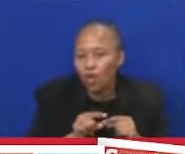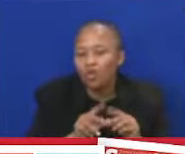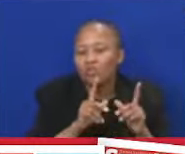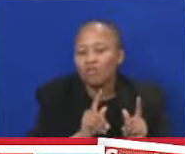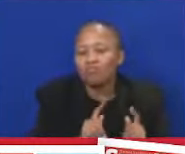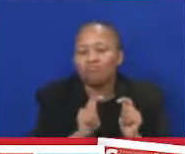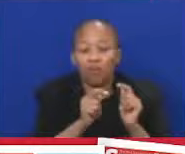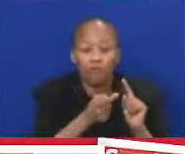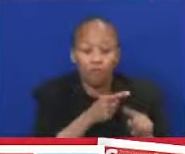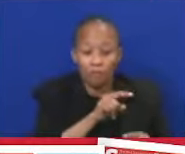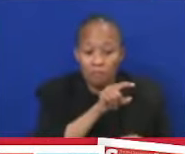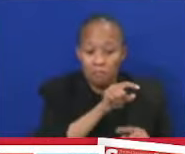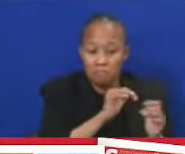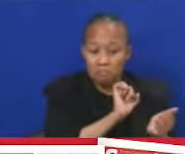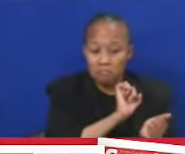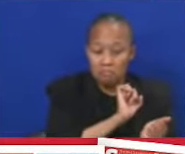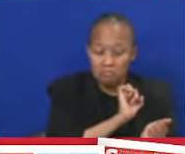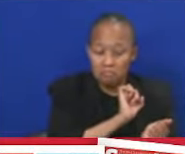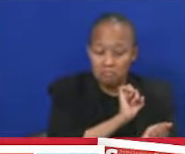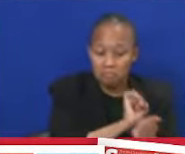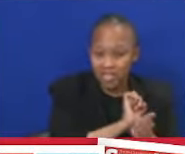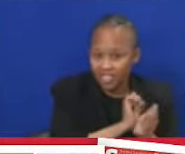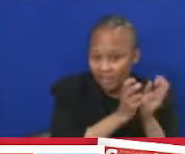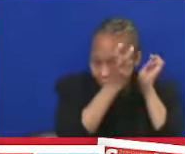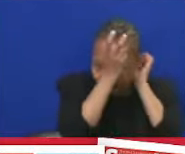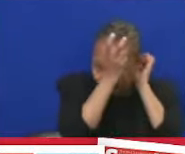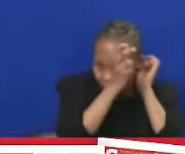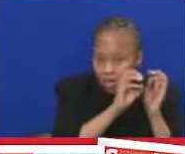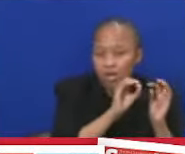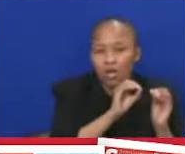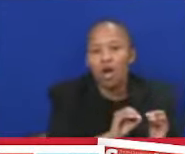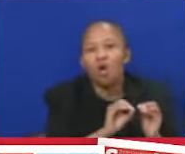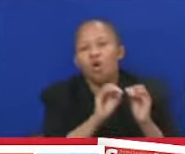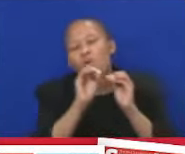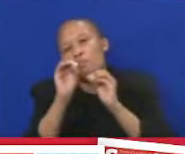prison, then they will do the facilitation thereof.